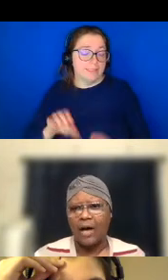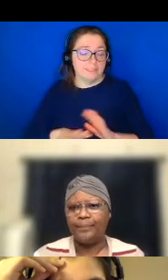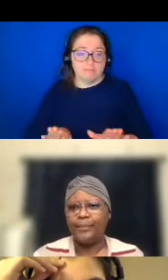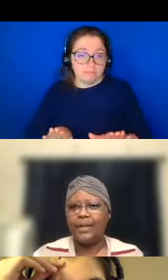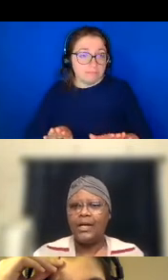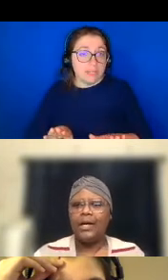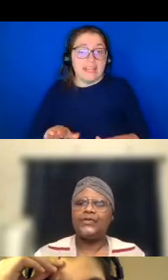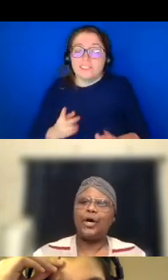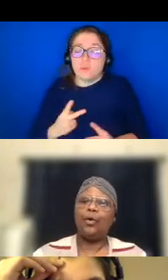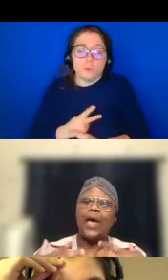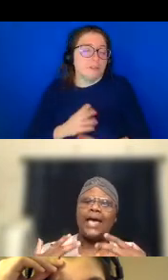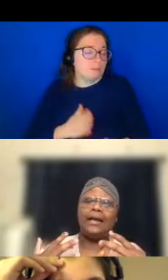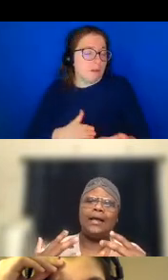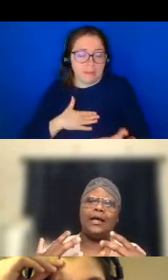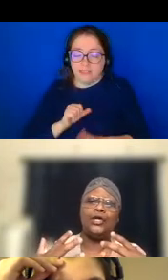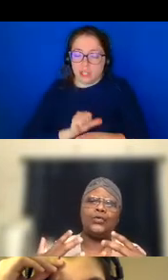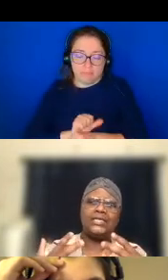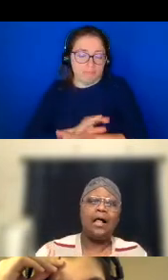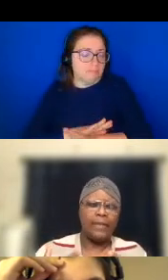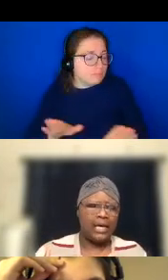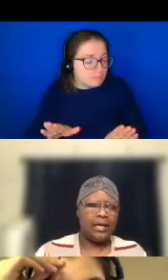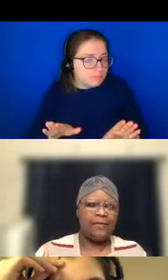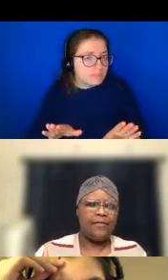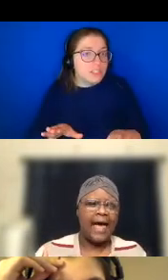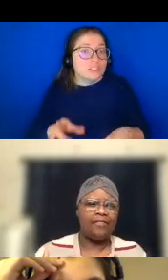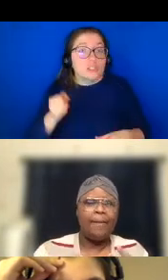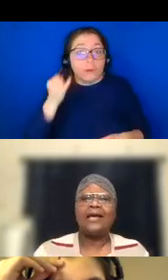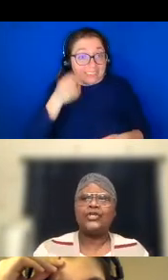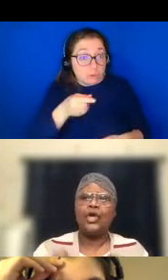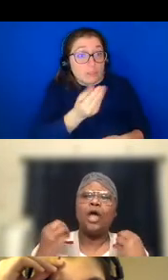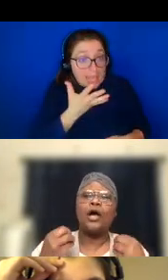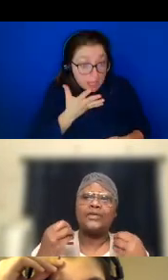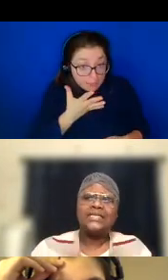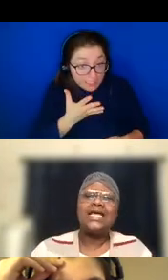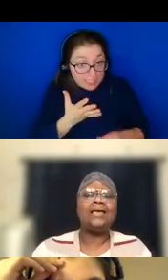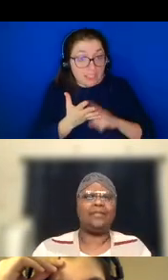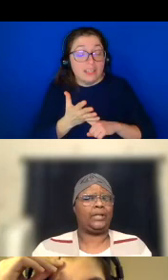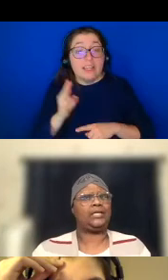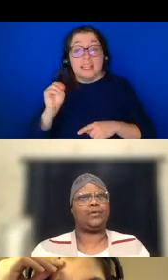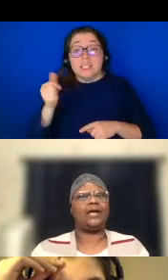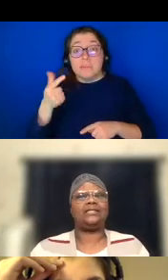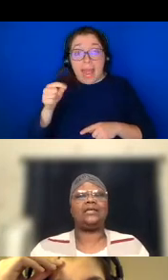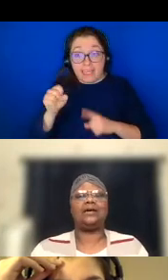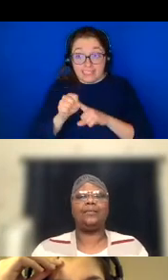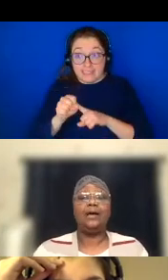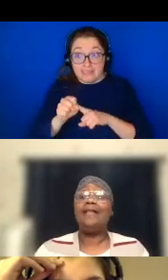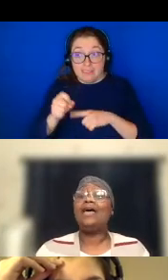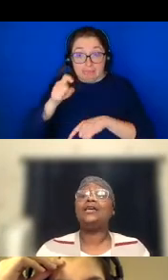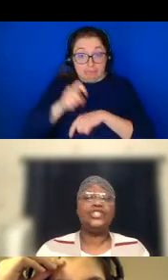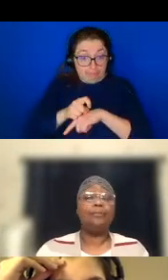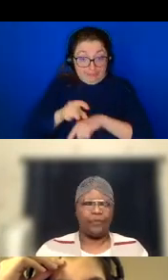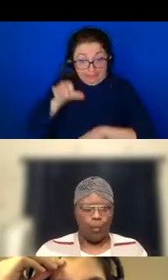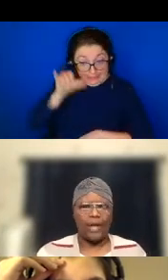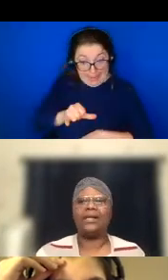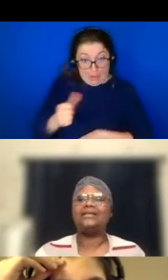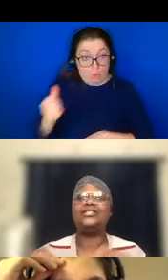job. And so when you tell me that the maggots no longer stay in the place where I see them and they can